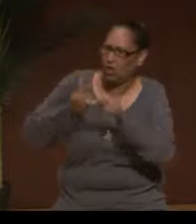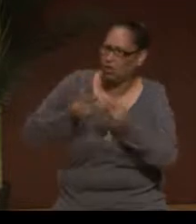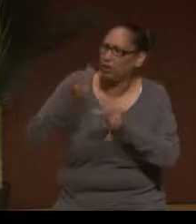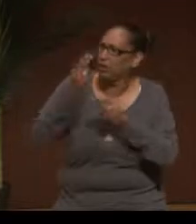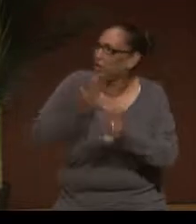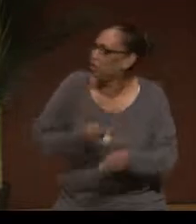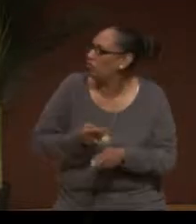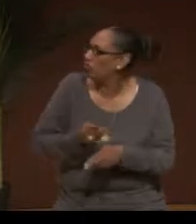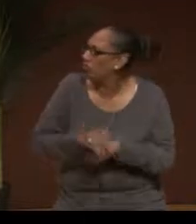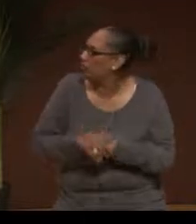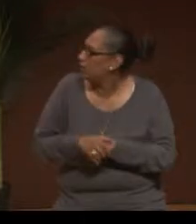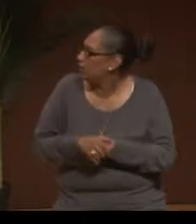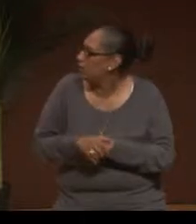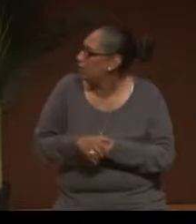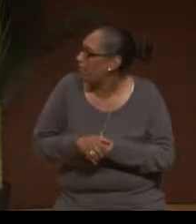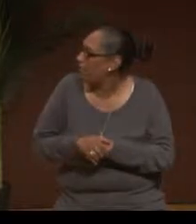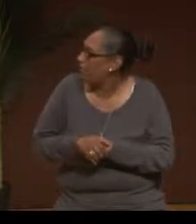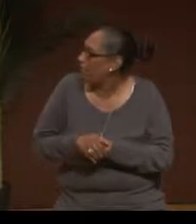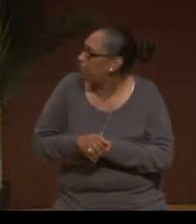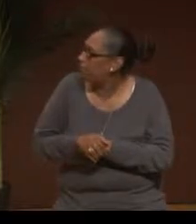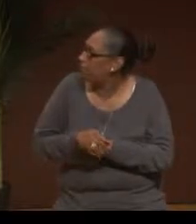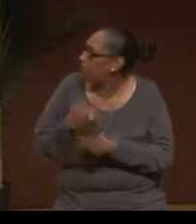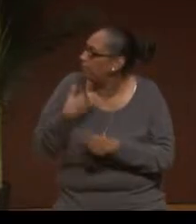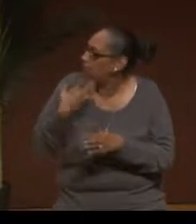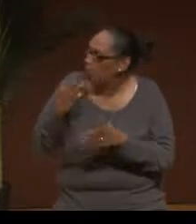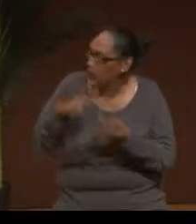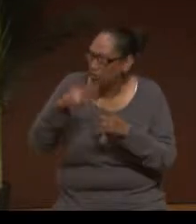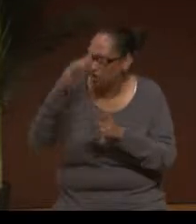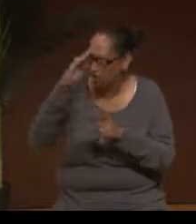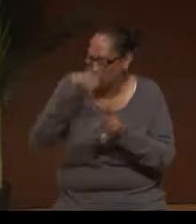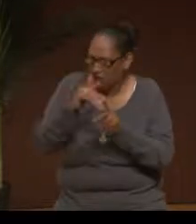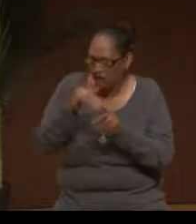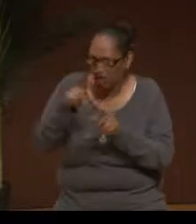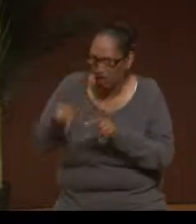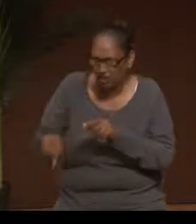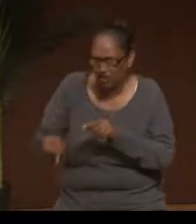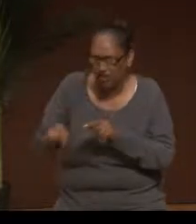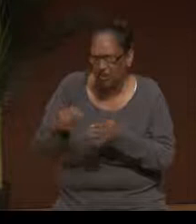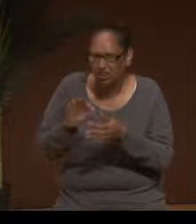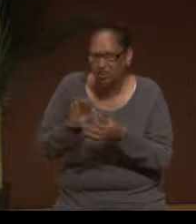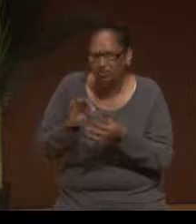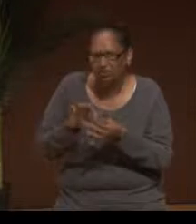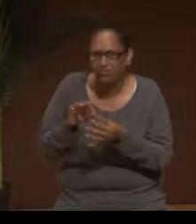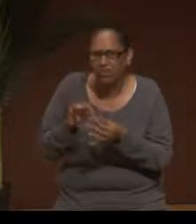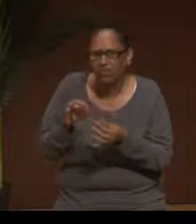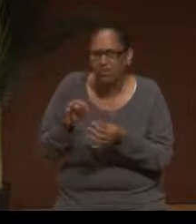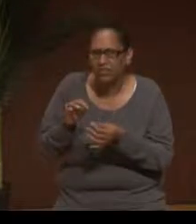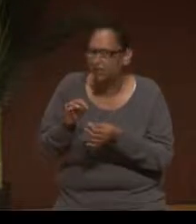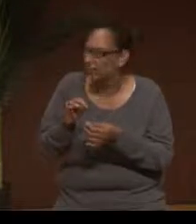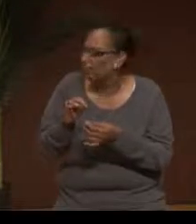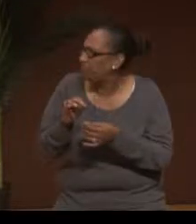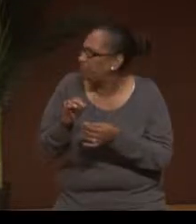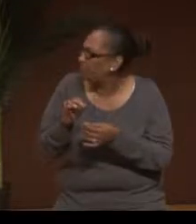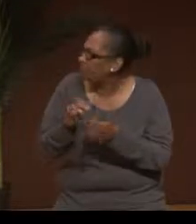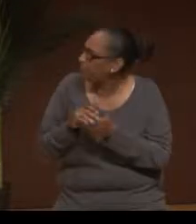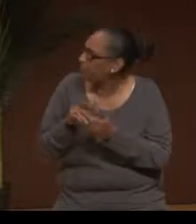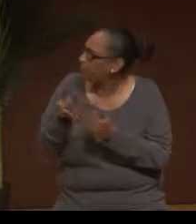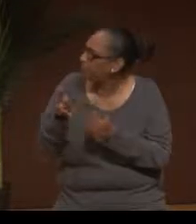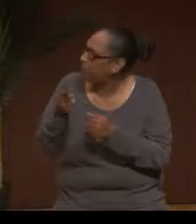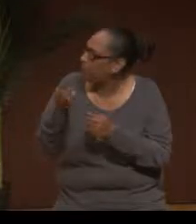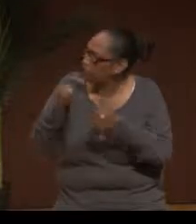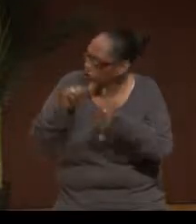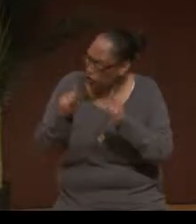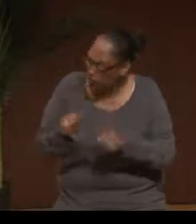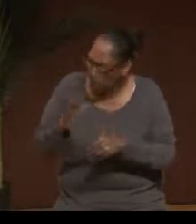support individual and group identities. I want to acknowledge in this context that my thoughts on these topics have not formed in isolation. They've been shaped